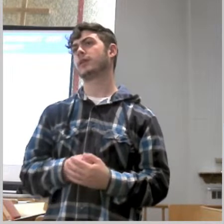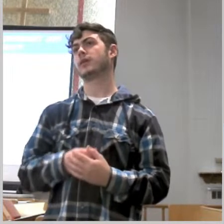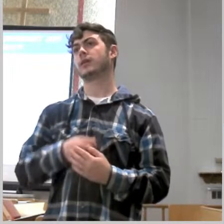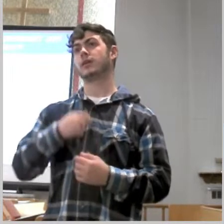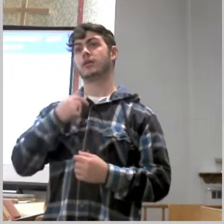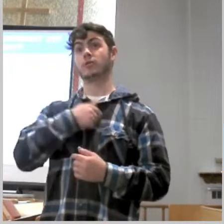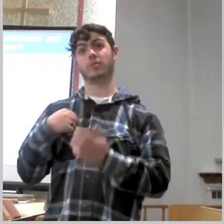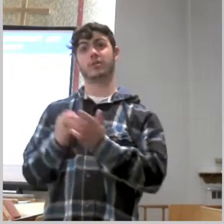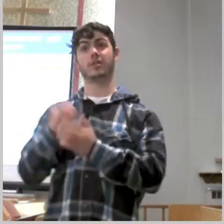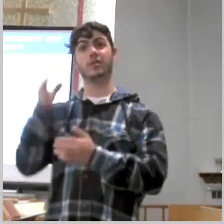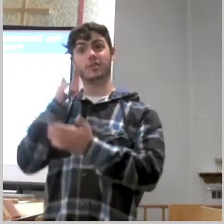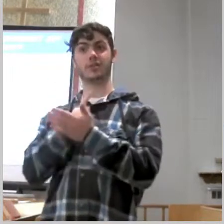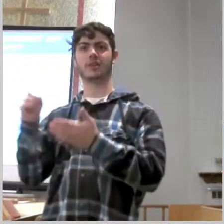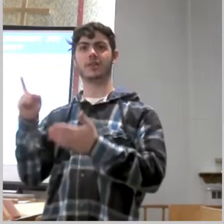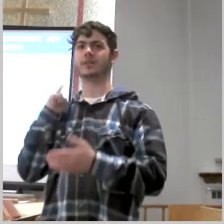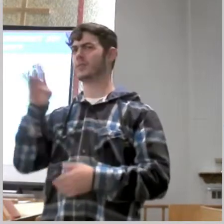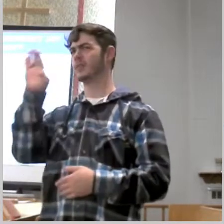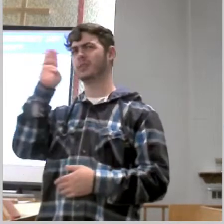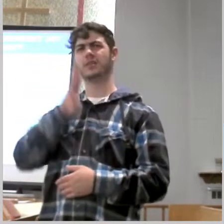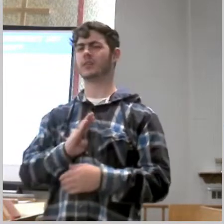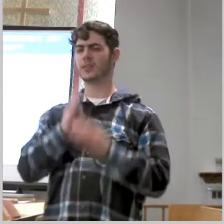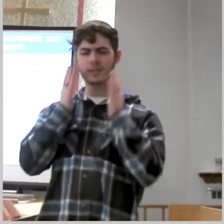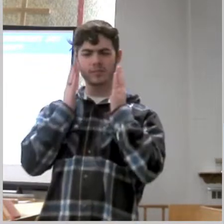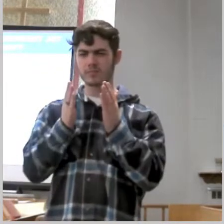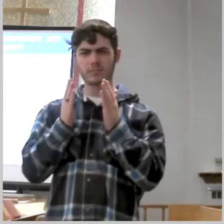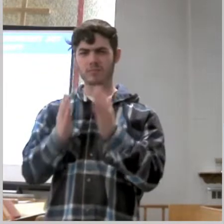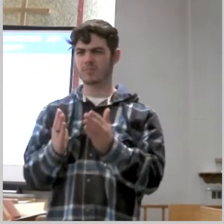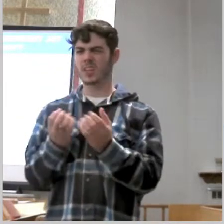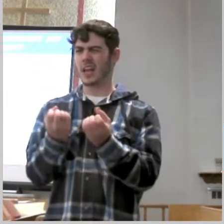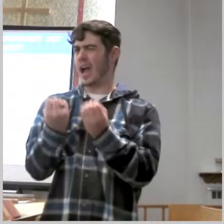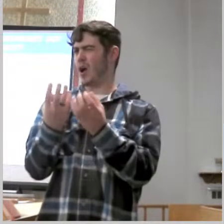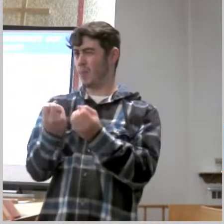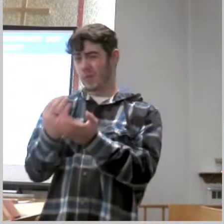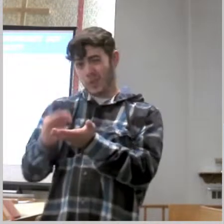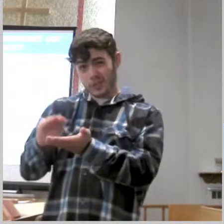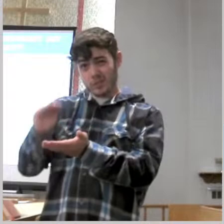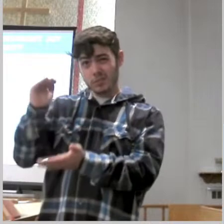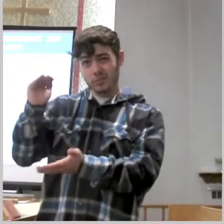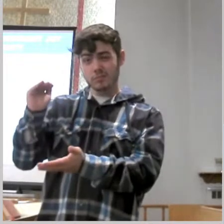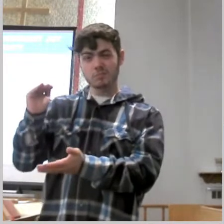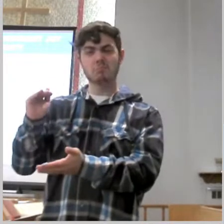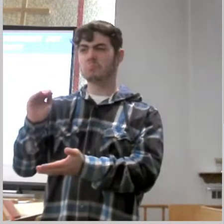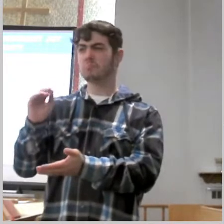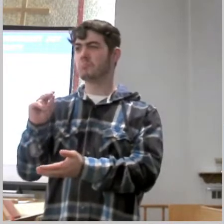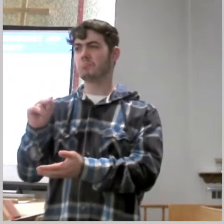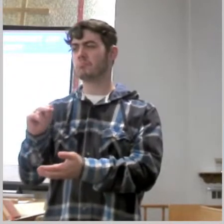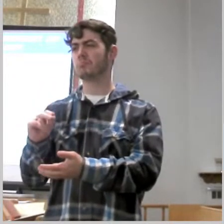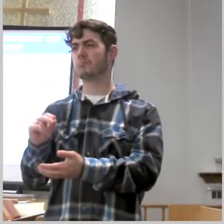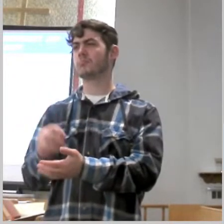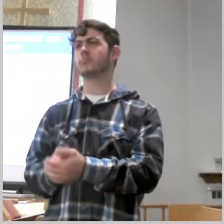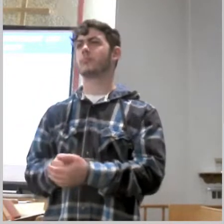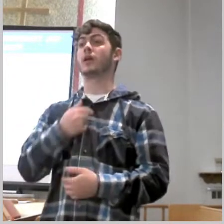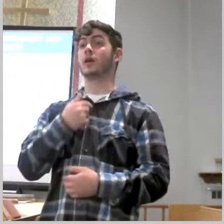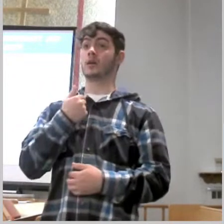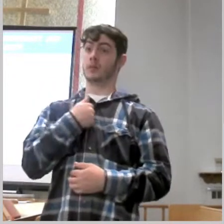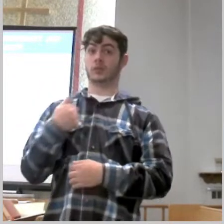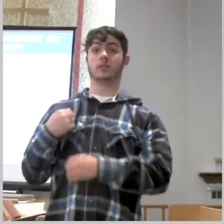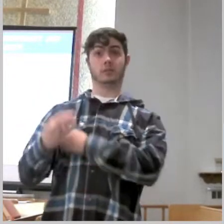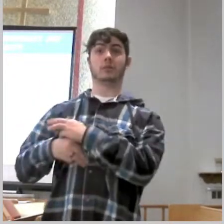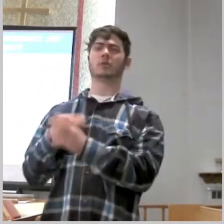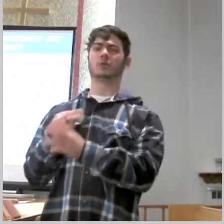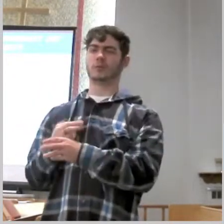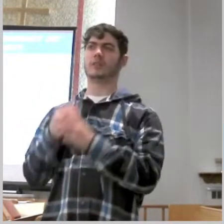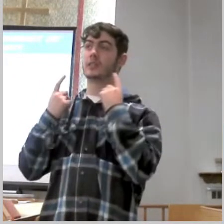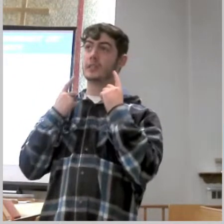looking at that. People tend to focus on the amount, as I was sharing last week. Amounts impress us, right? Because